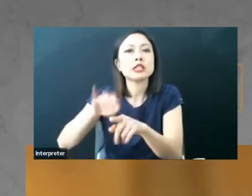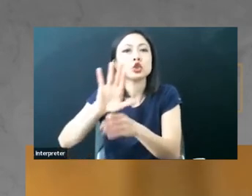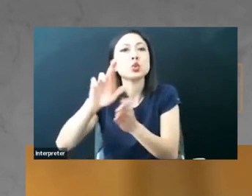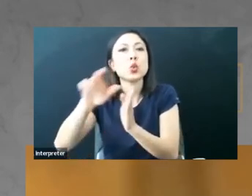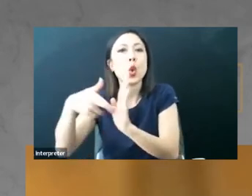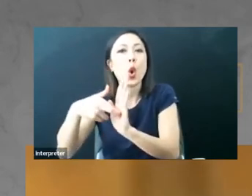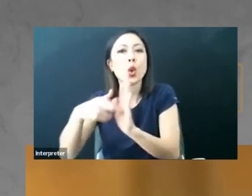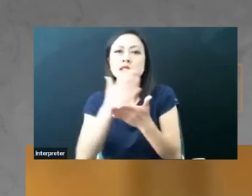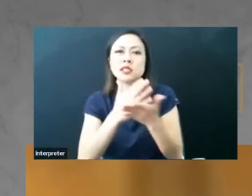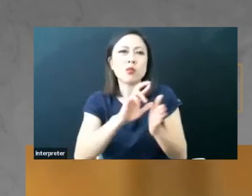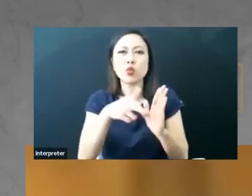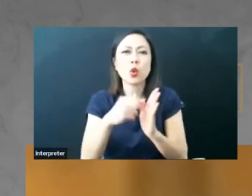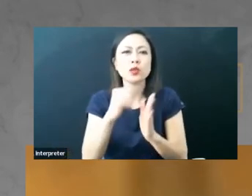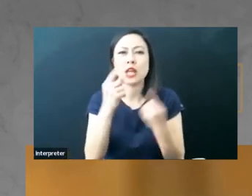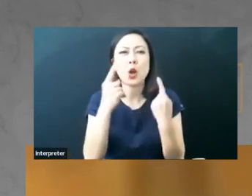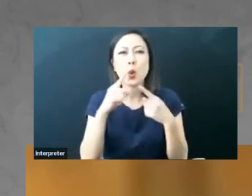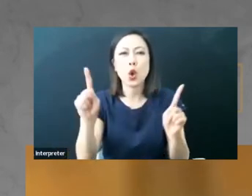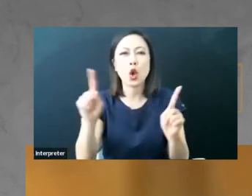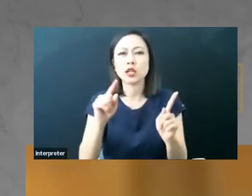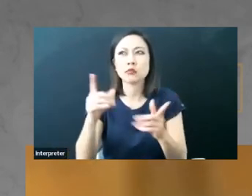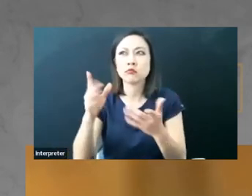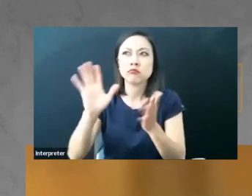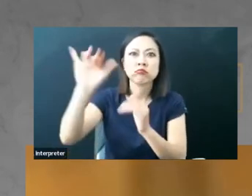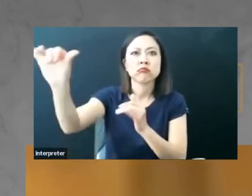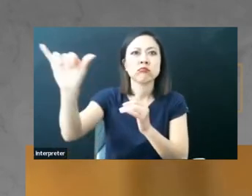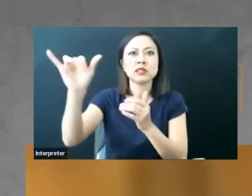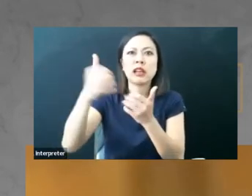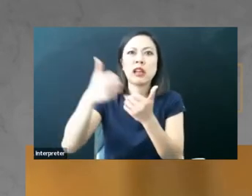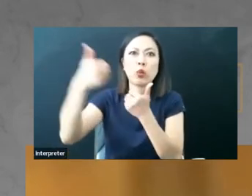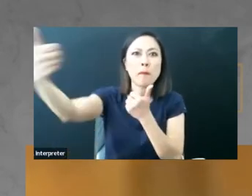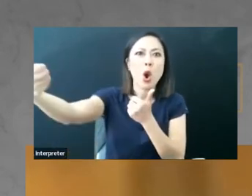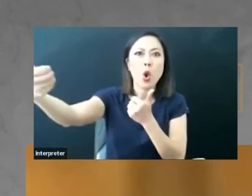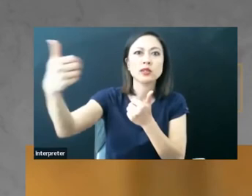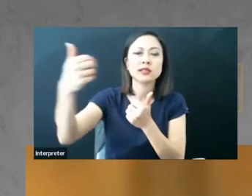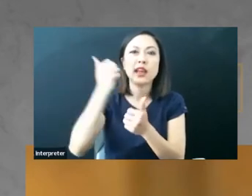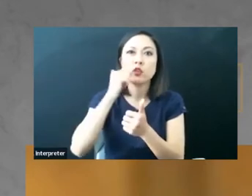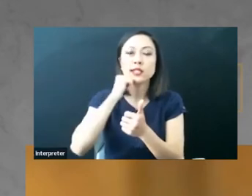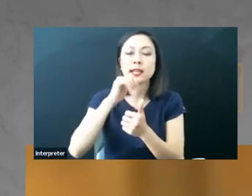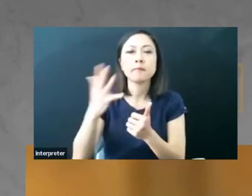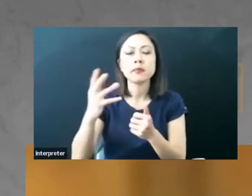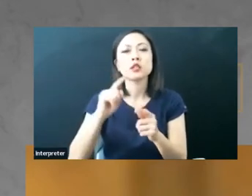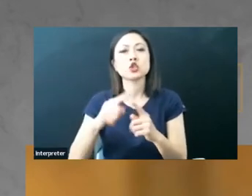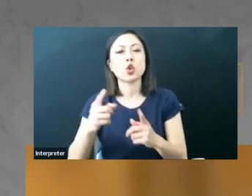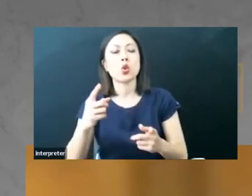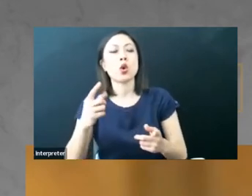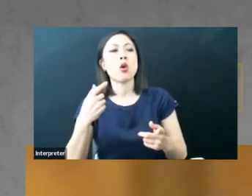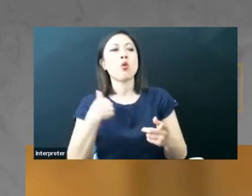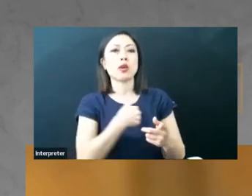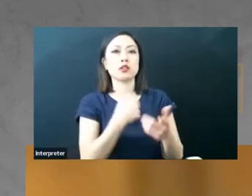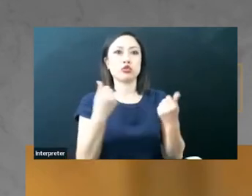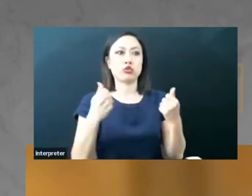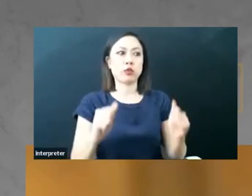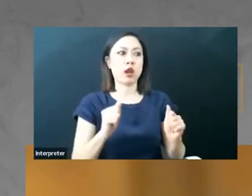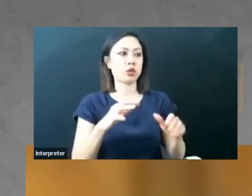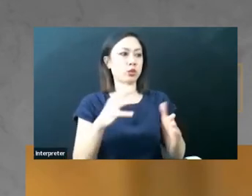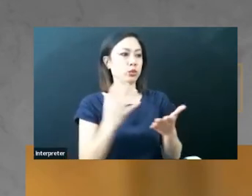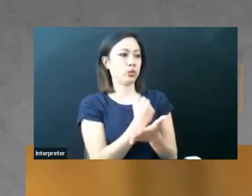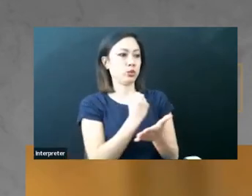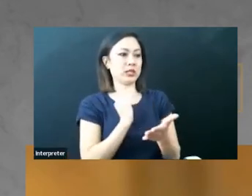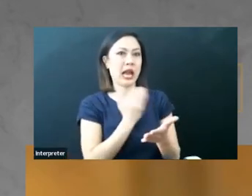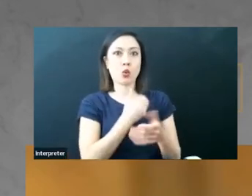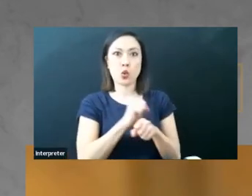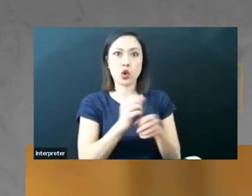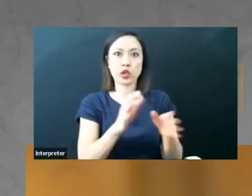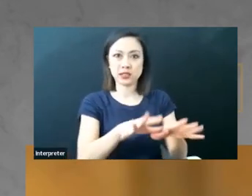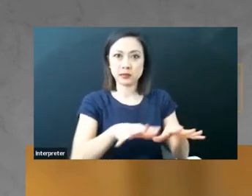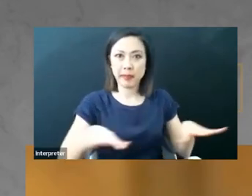to mix it up. We're experimenting both in the structure of the day, but also in how we use our workspace. So refitting our